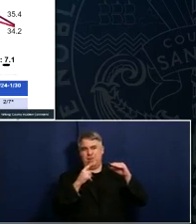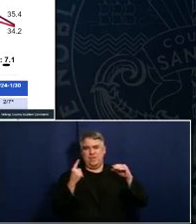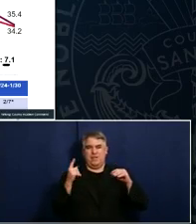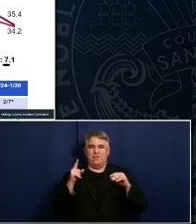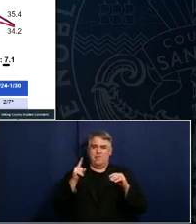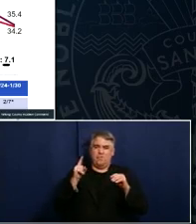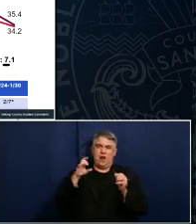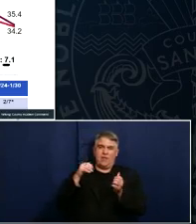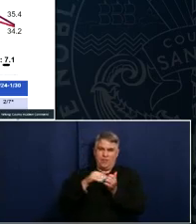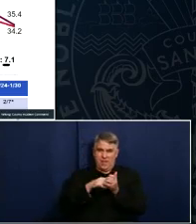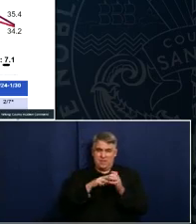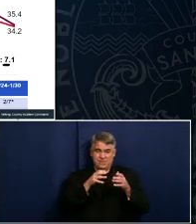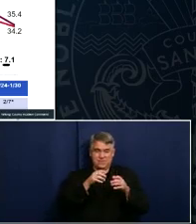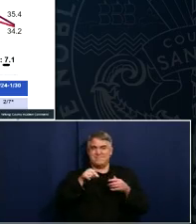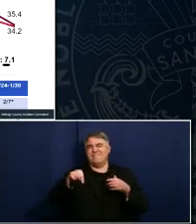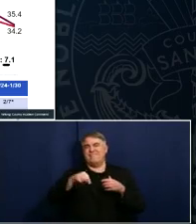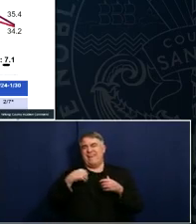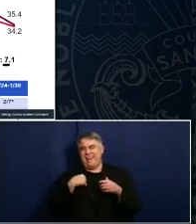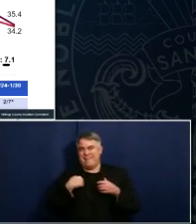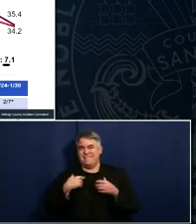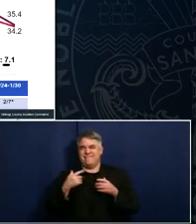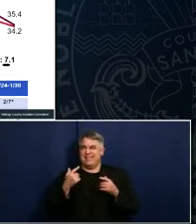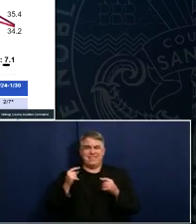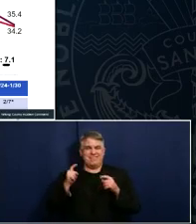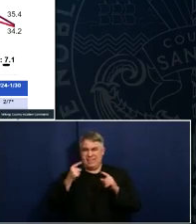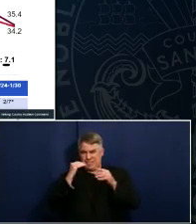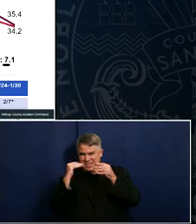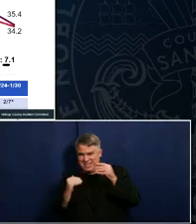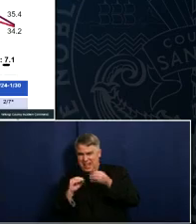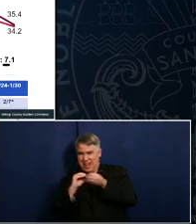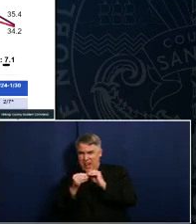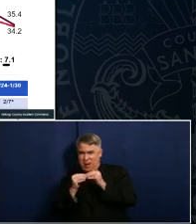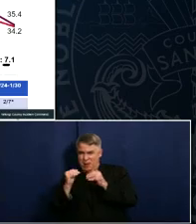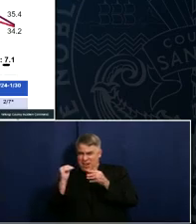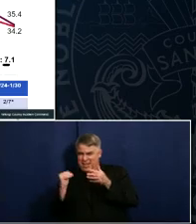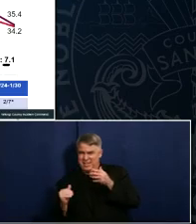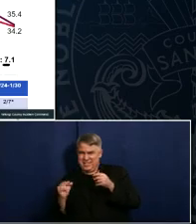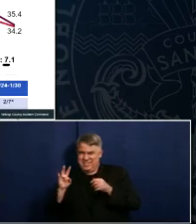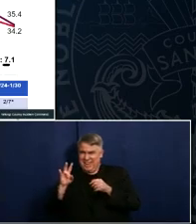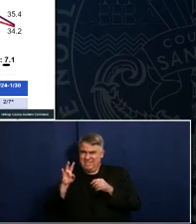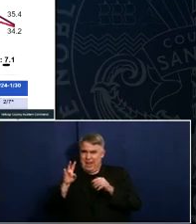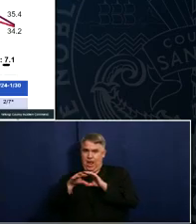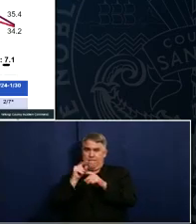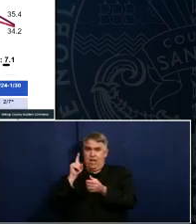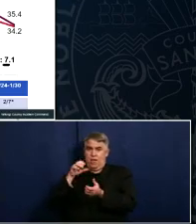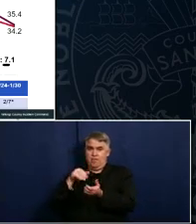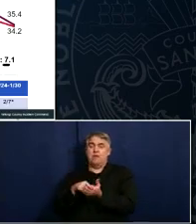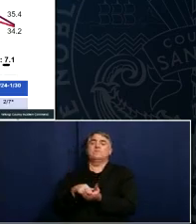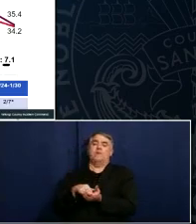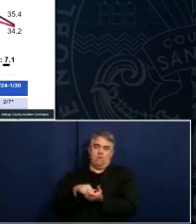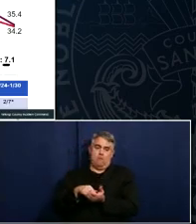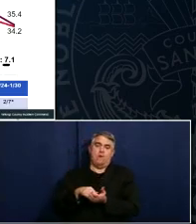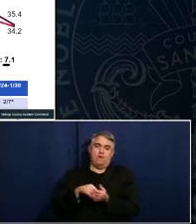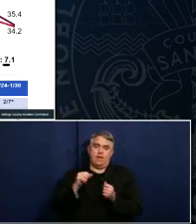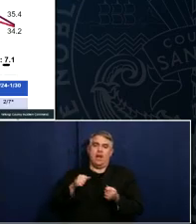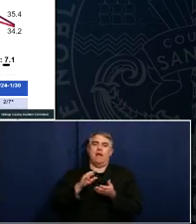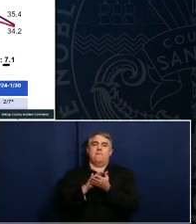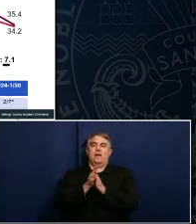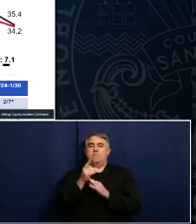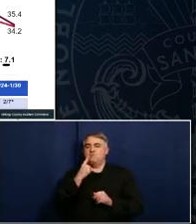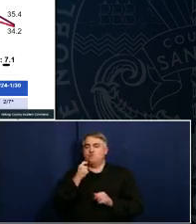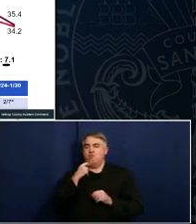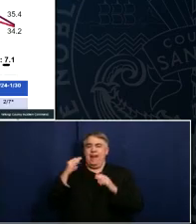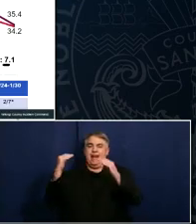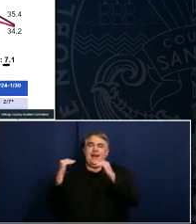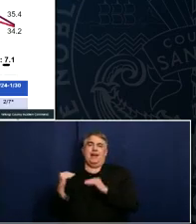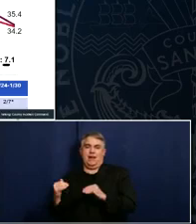to be below that. We want to be 7, and that would have us back in the red tier. So this